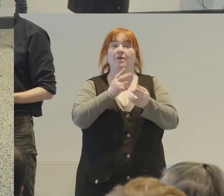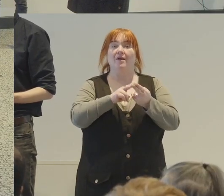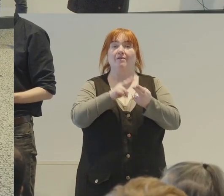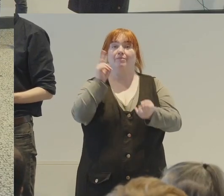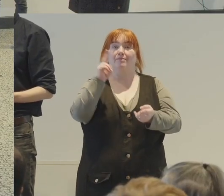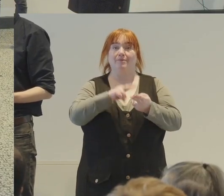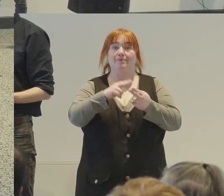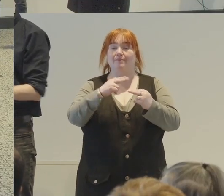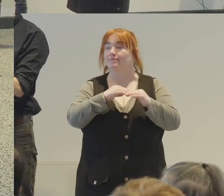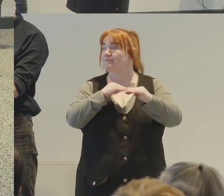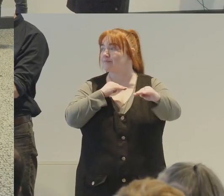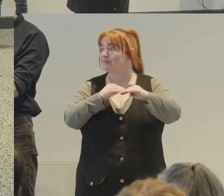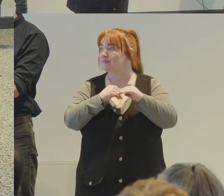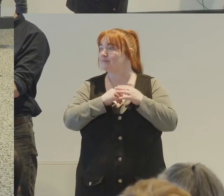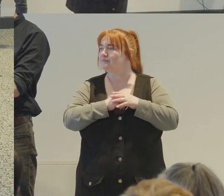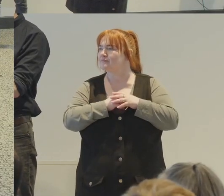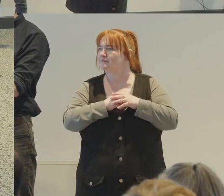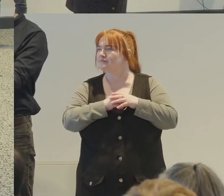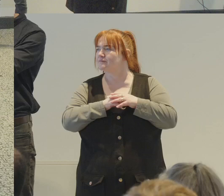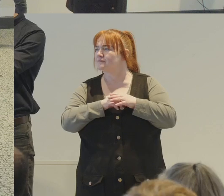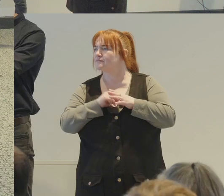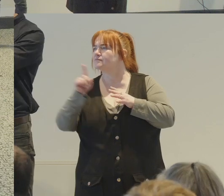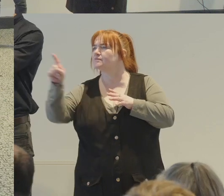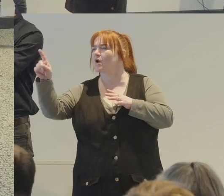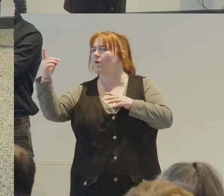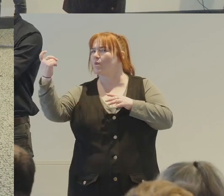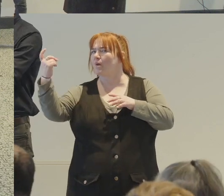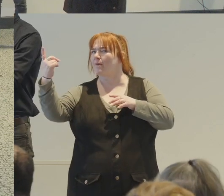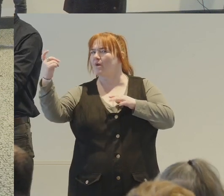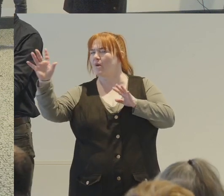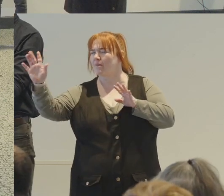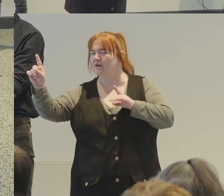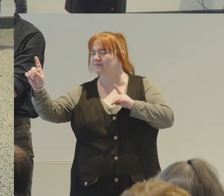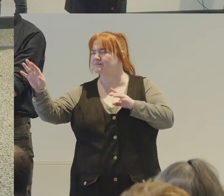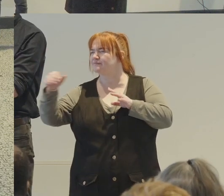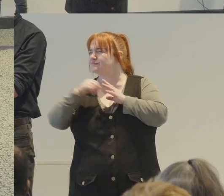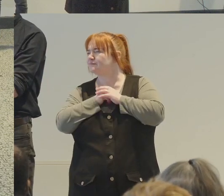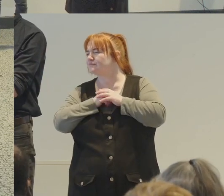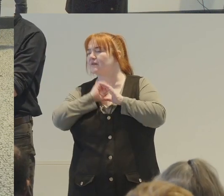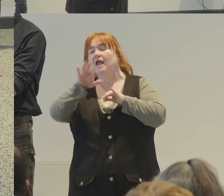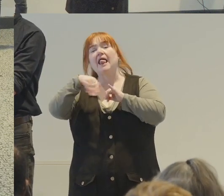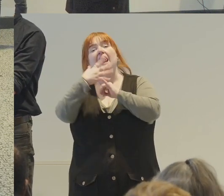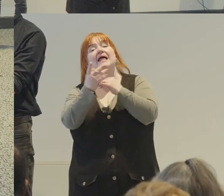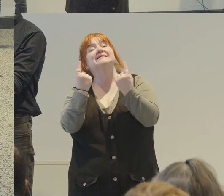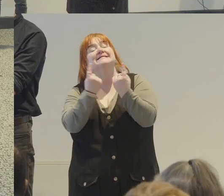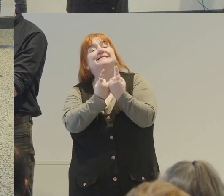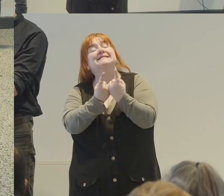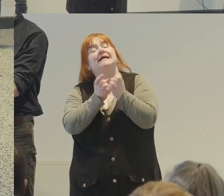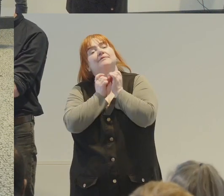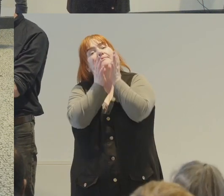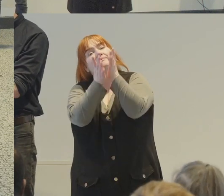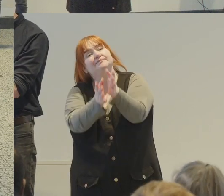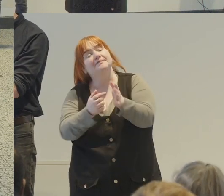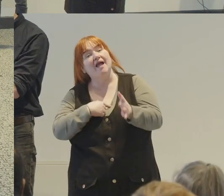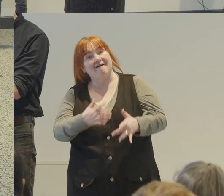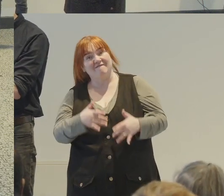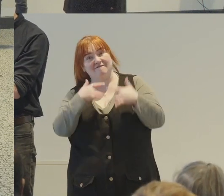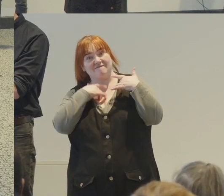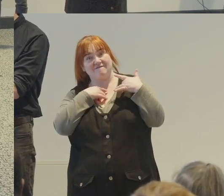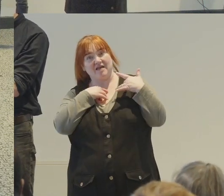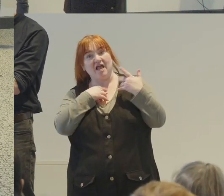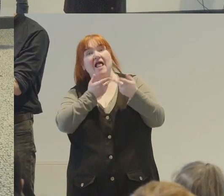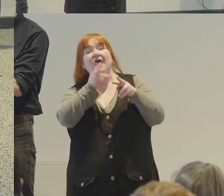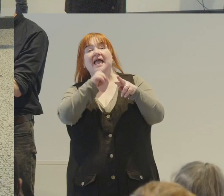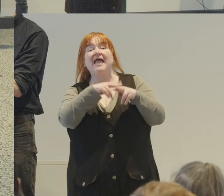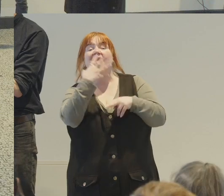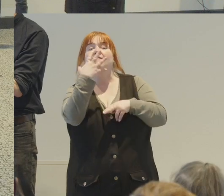yeah. And sorry, the last thing, and then if you want to have a follow-up question, maybe that's fine. The last thing is, I don't think those rules would apply if somebody's